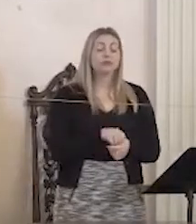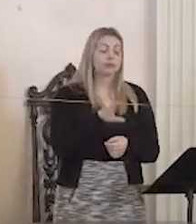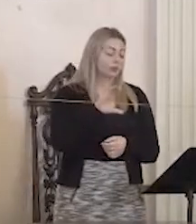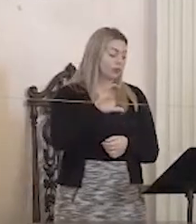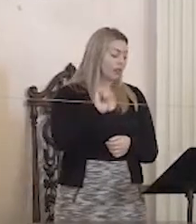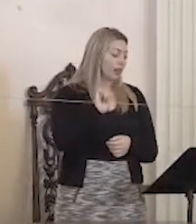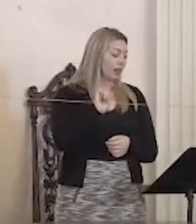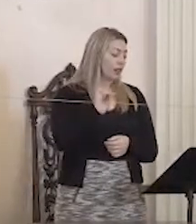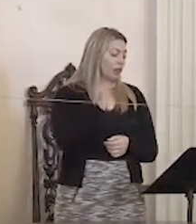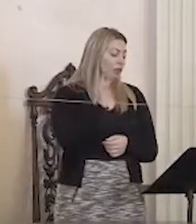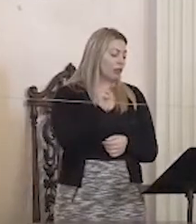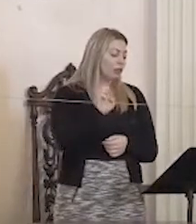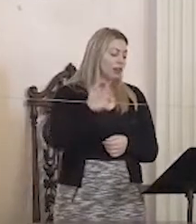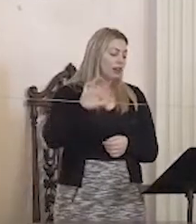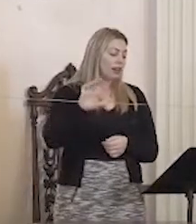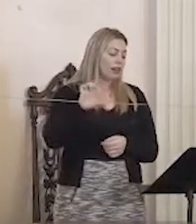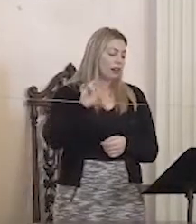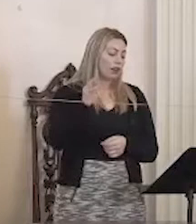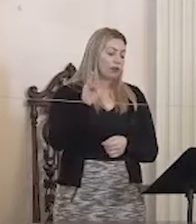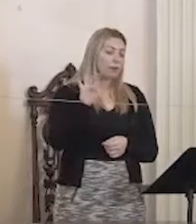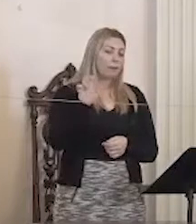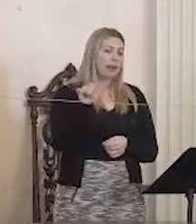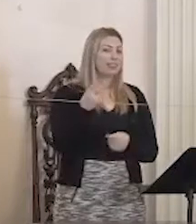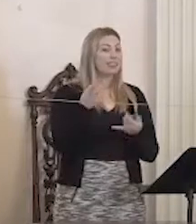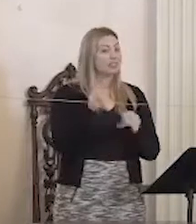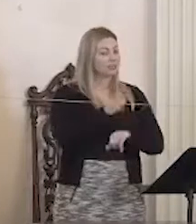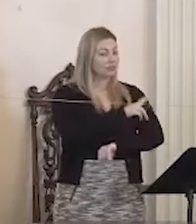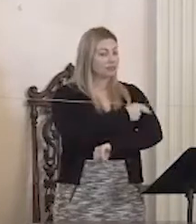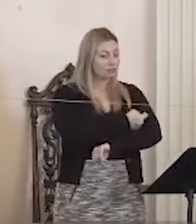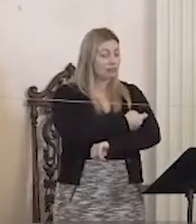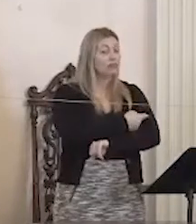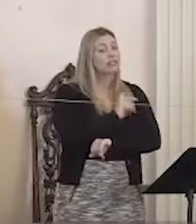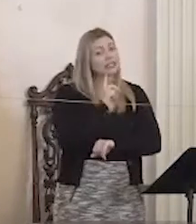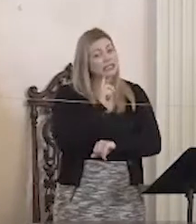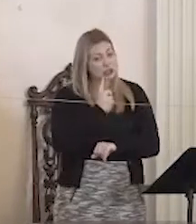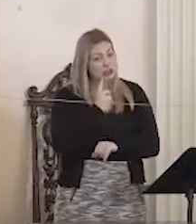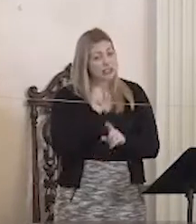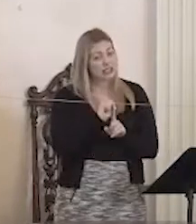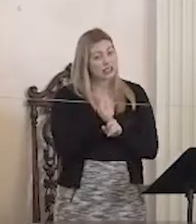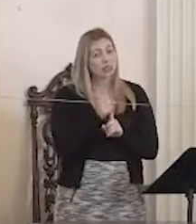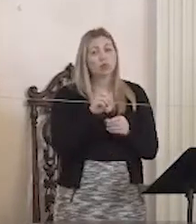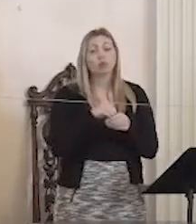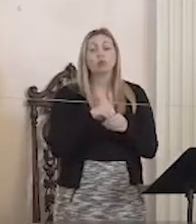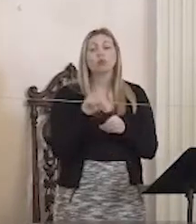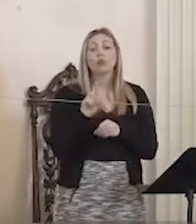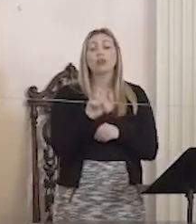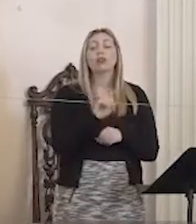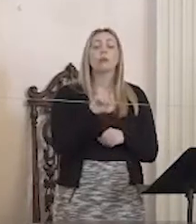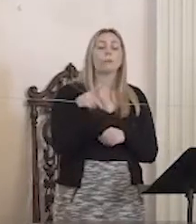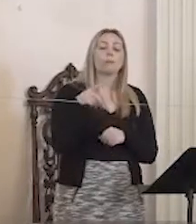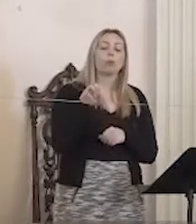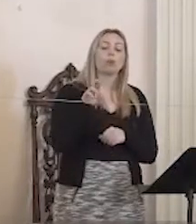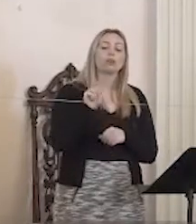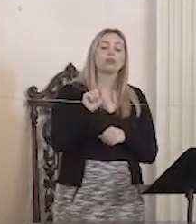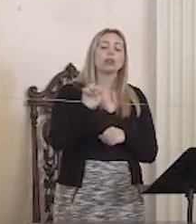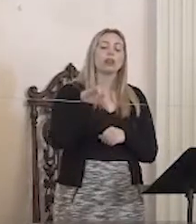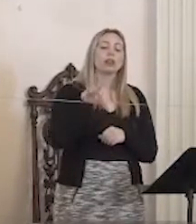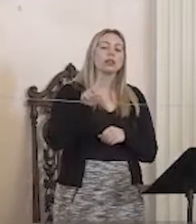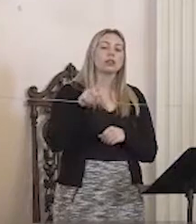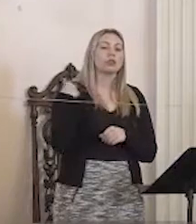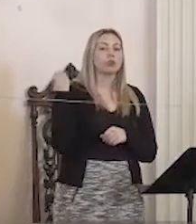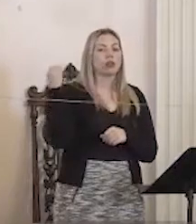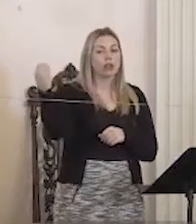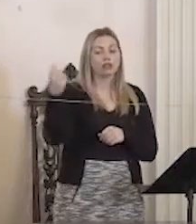Catherine Clarenbach is still hospitalized in serious condition in Portland, Oregon. We continue to send love to